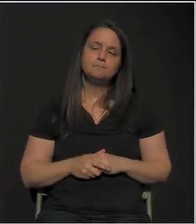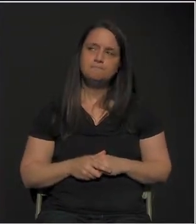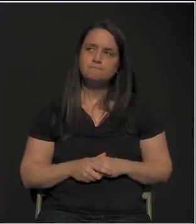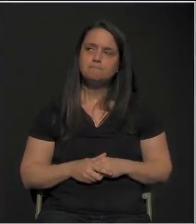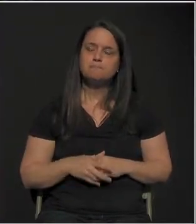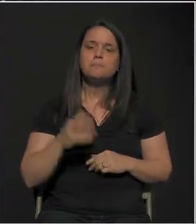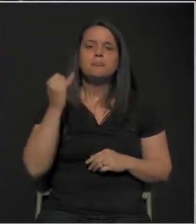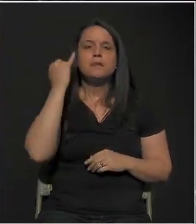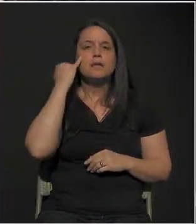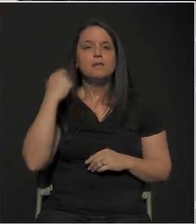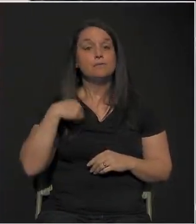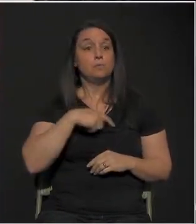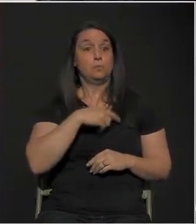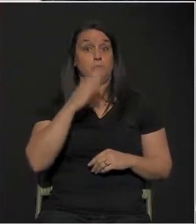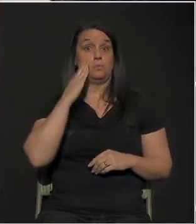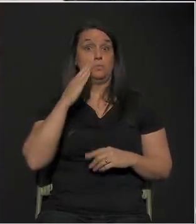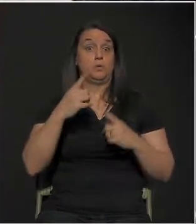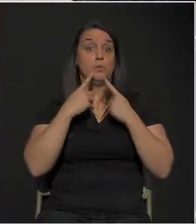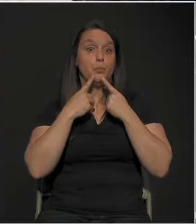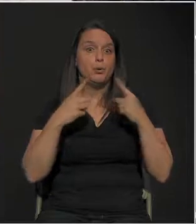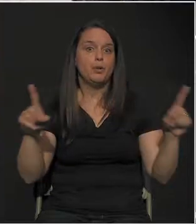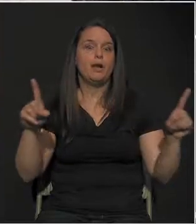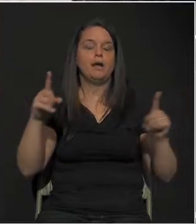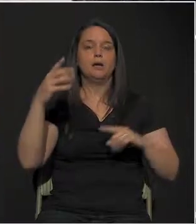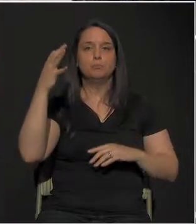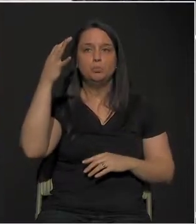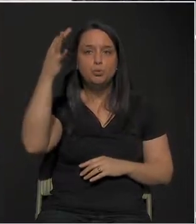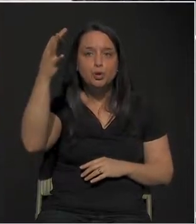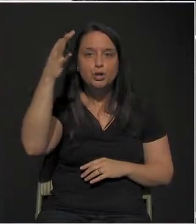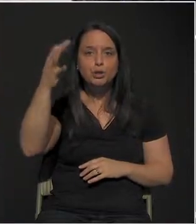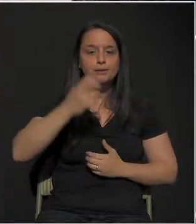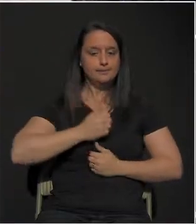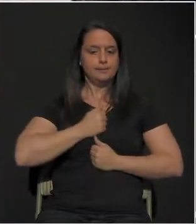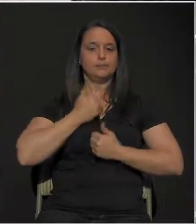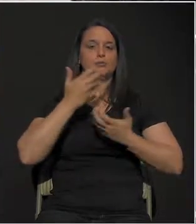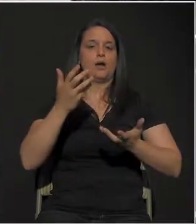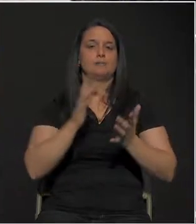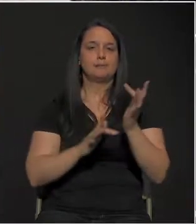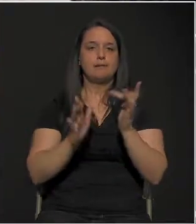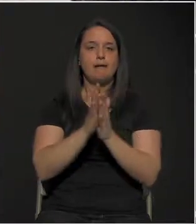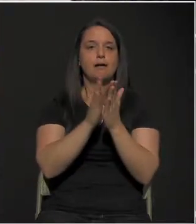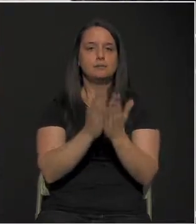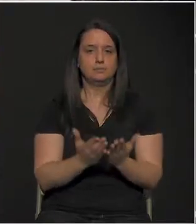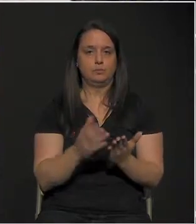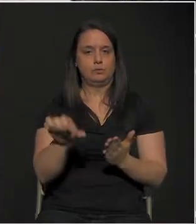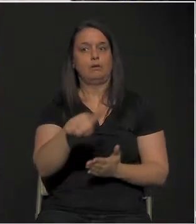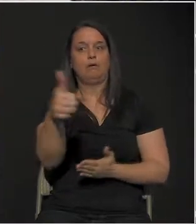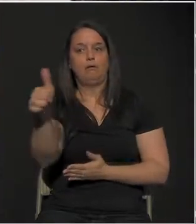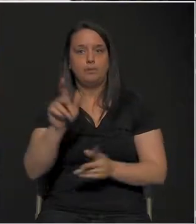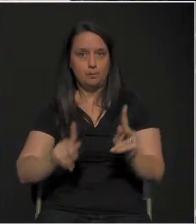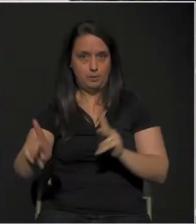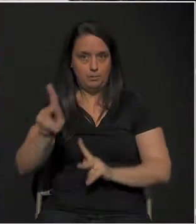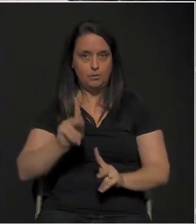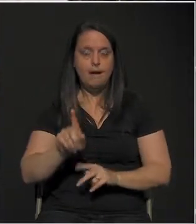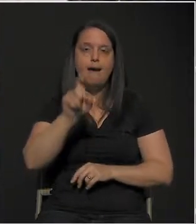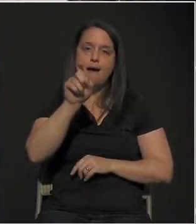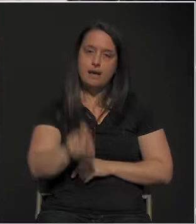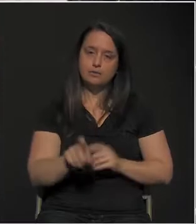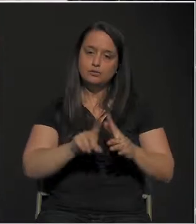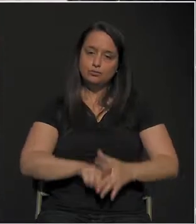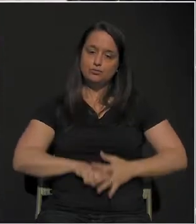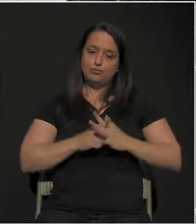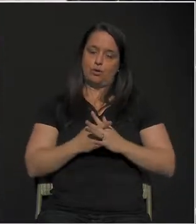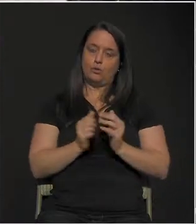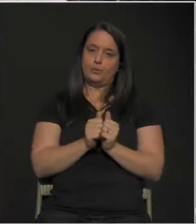If we are going to proclaim, if we are going to preach, if we are going to express the gospel to other people, it has to come with